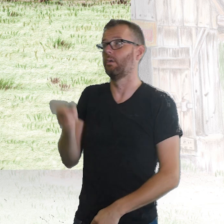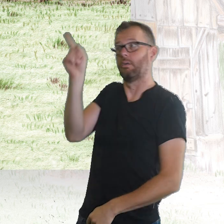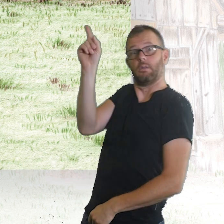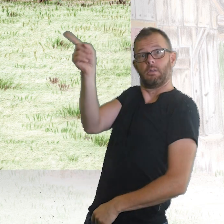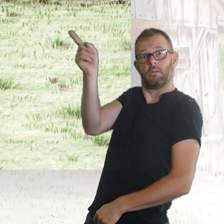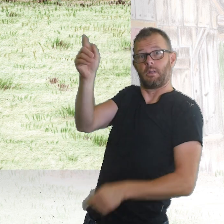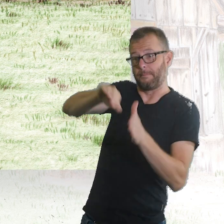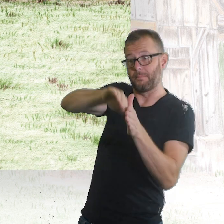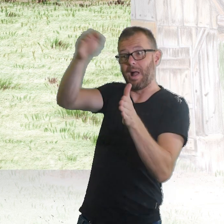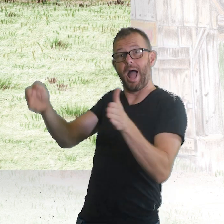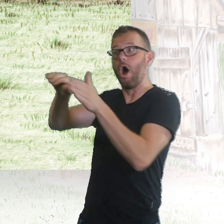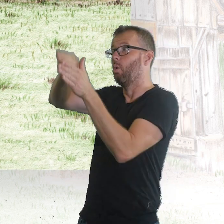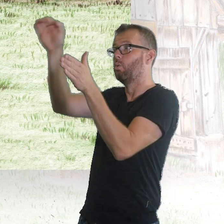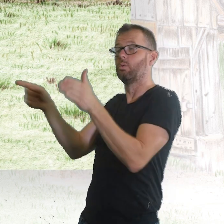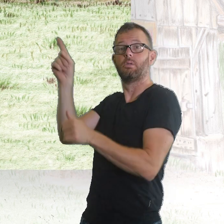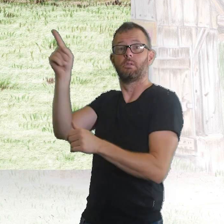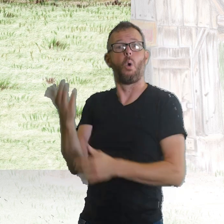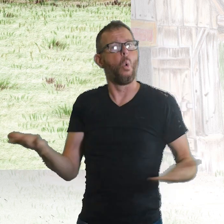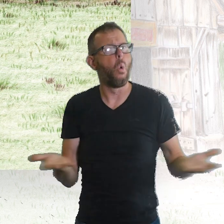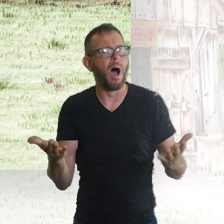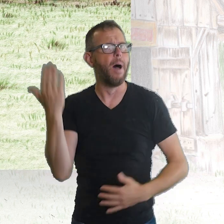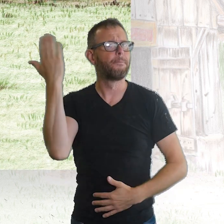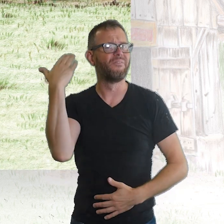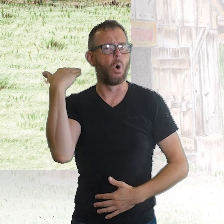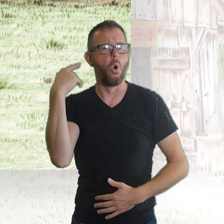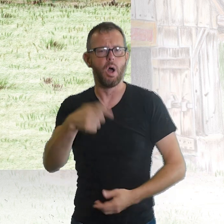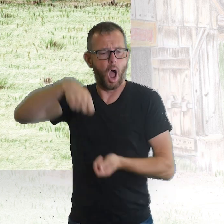This is where archaeologists found a buried ship.